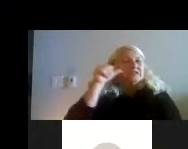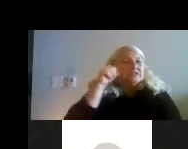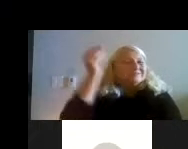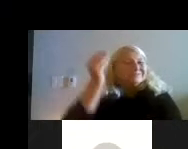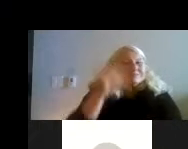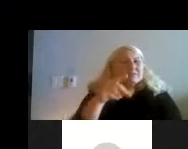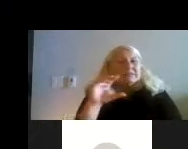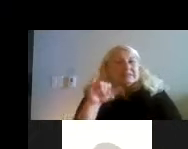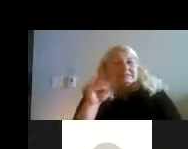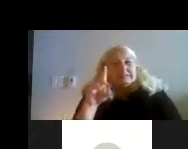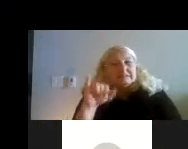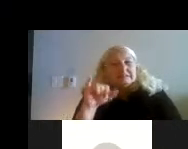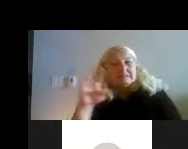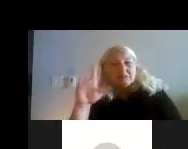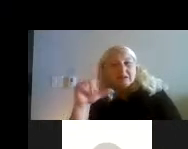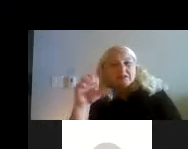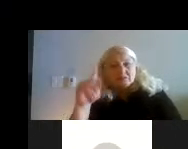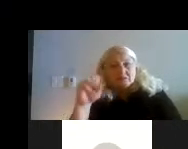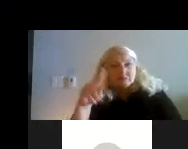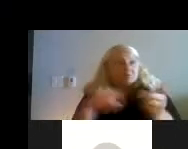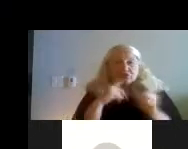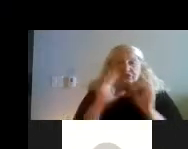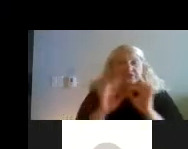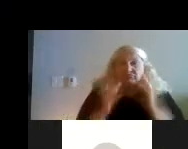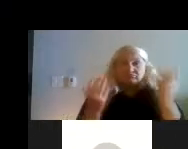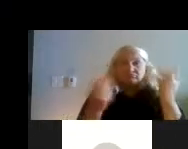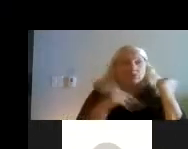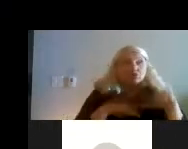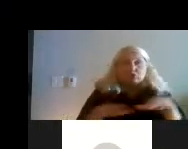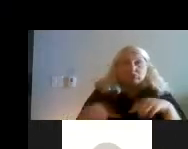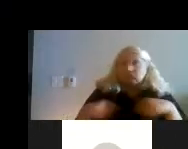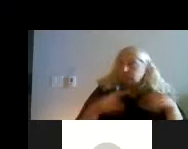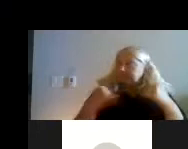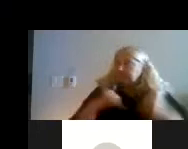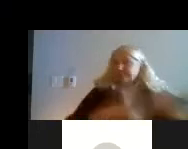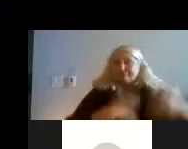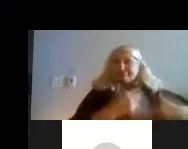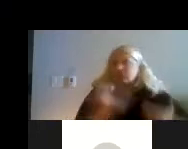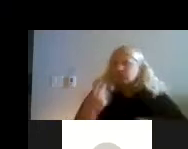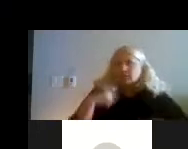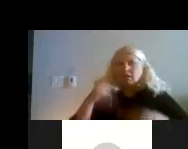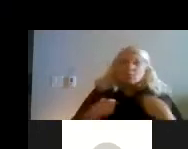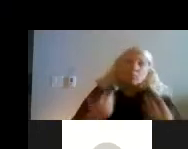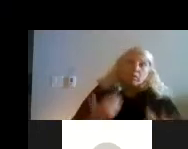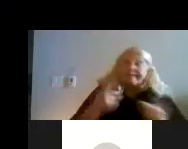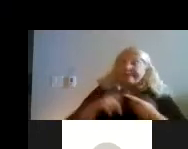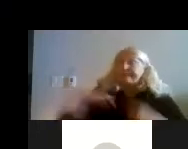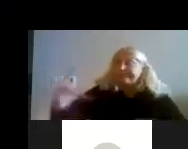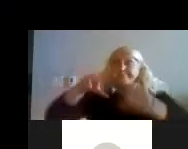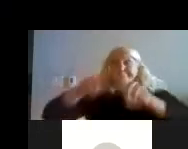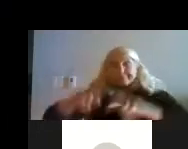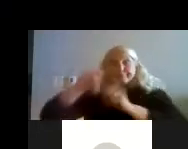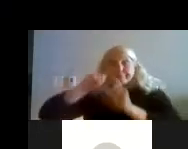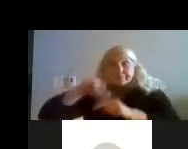that children can't wait while we have meetings, do research, and write reports. That we need to